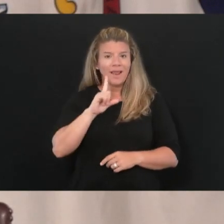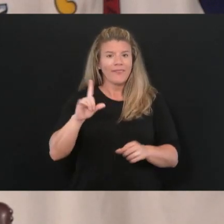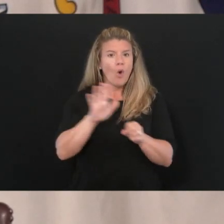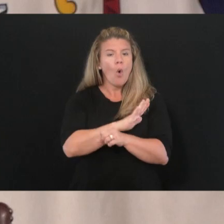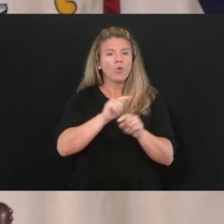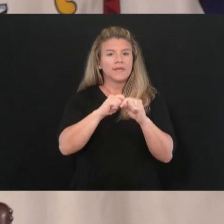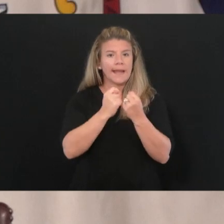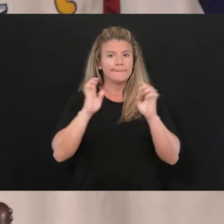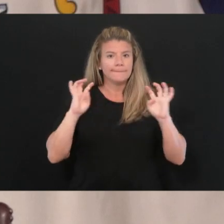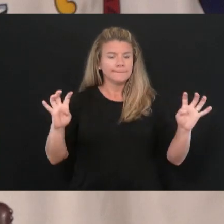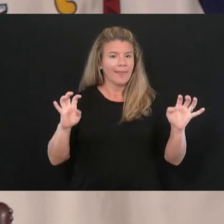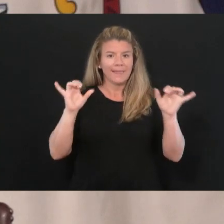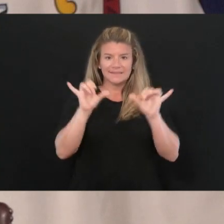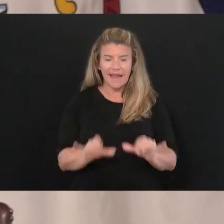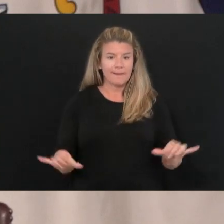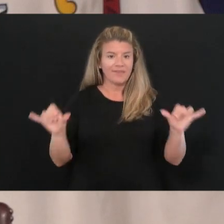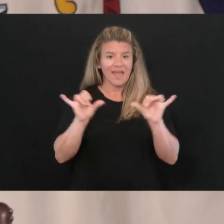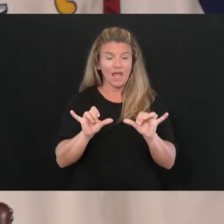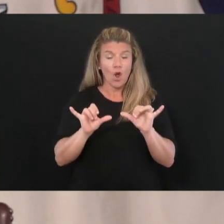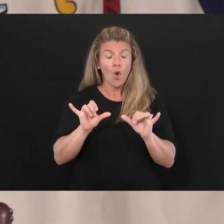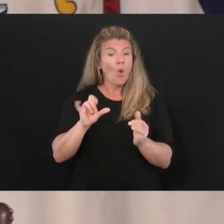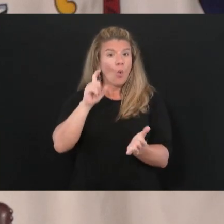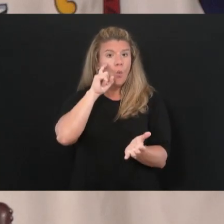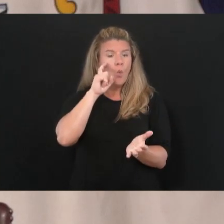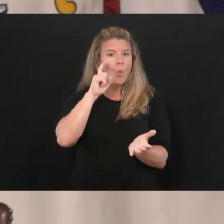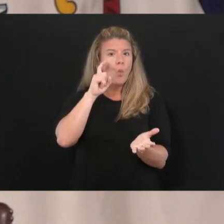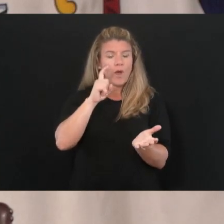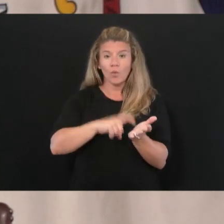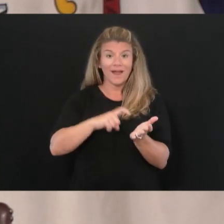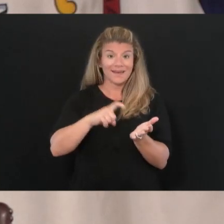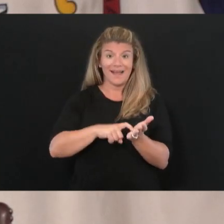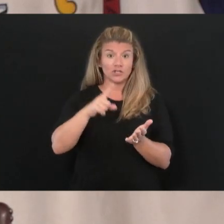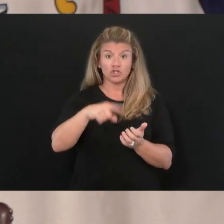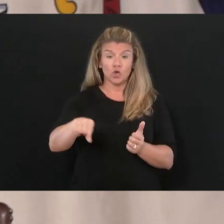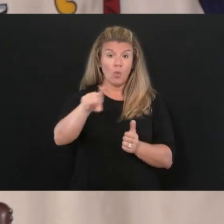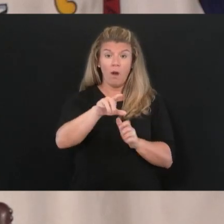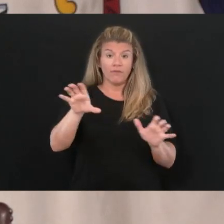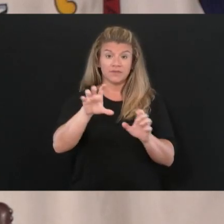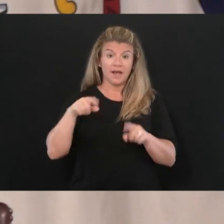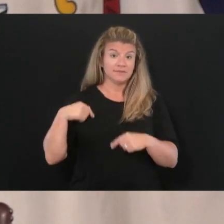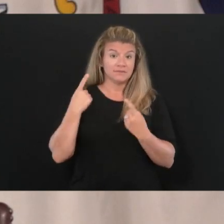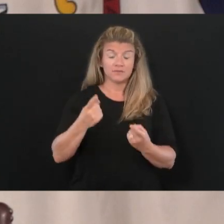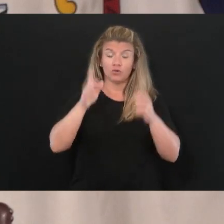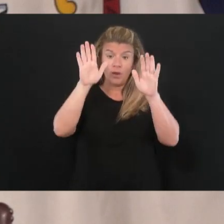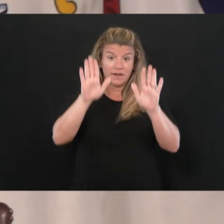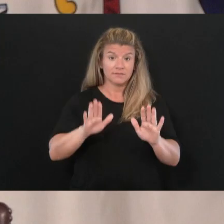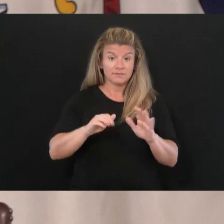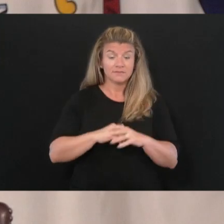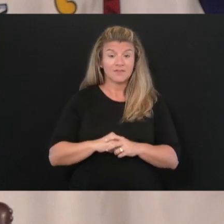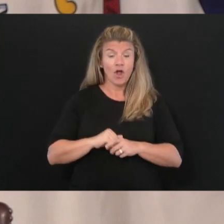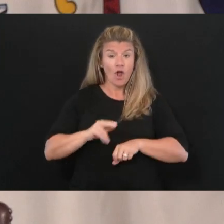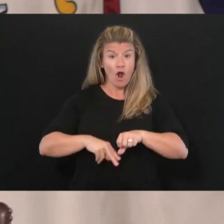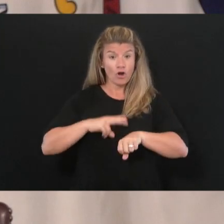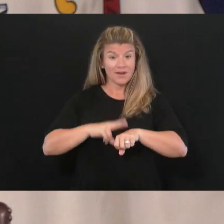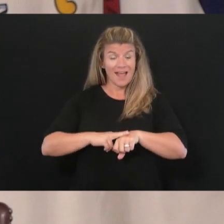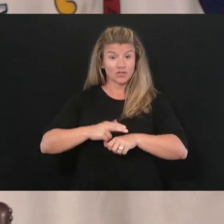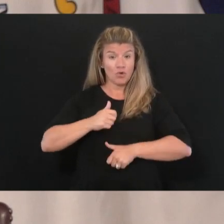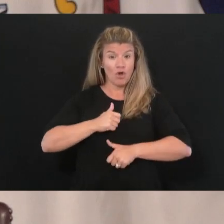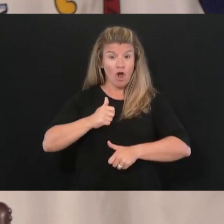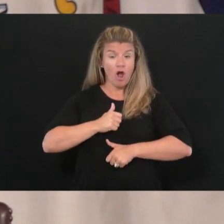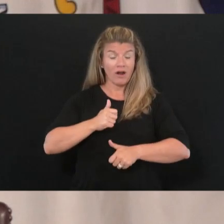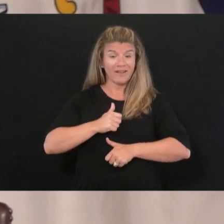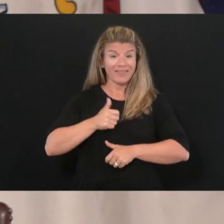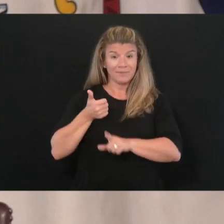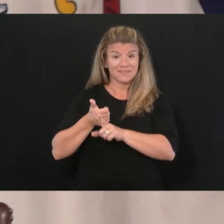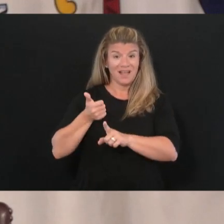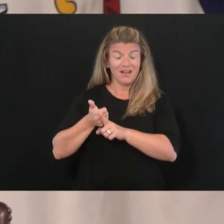thing. We all recognize just how great you've done. Our National Guard is so